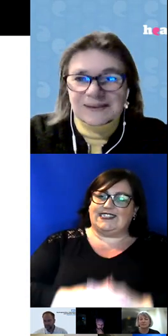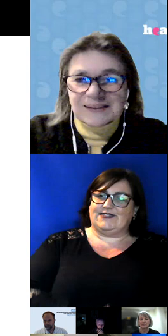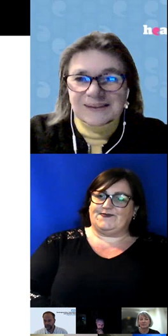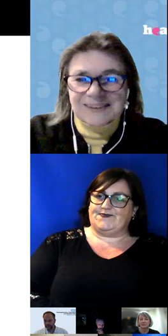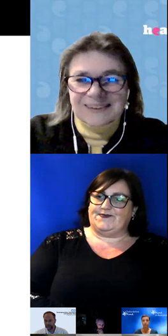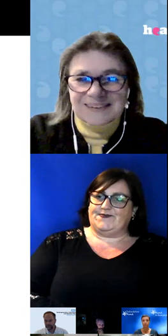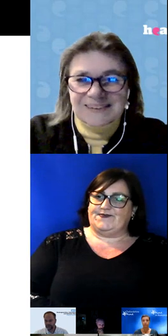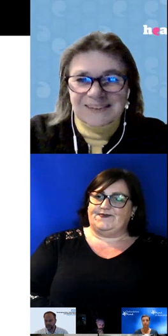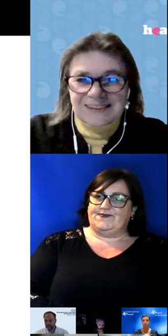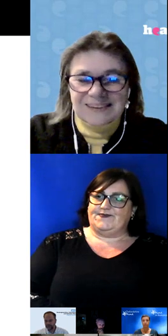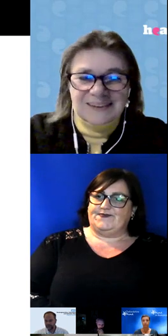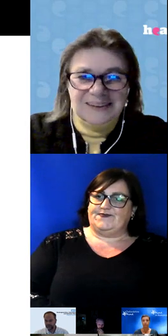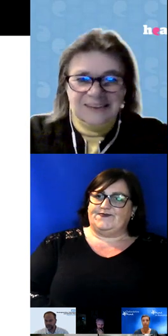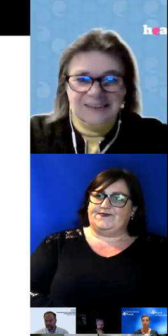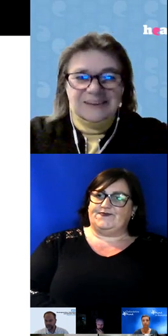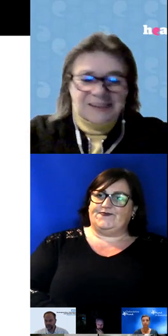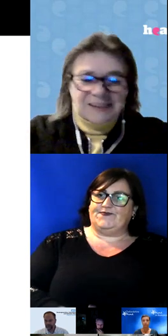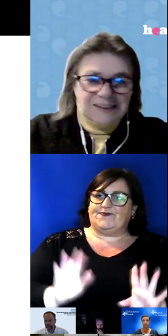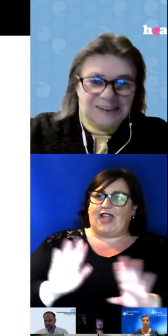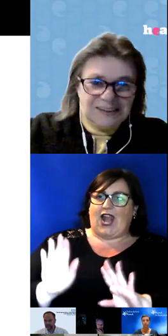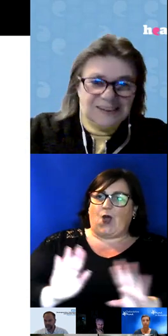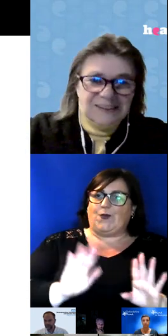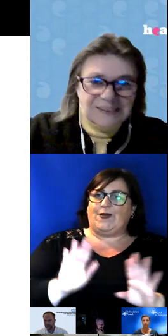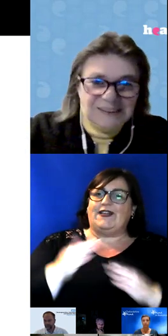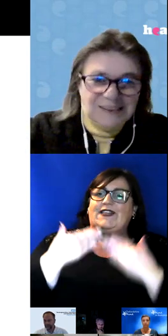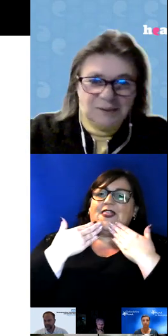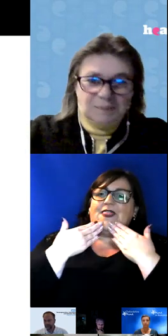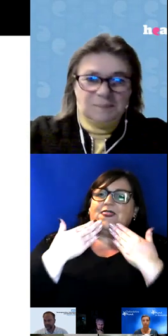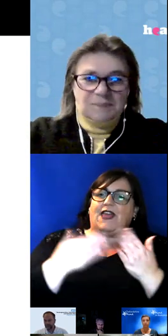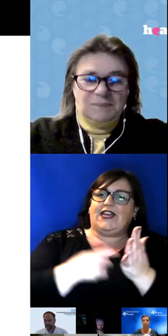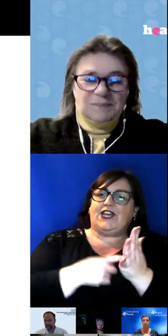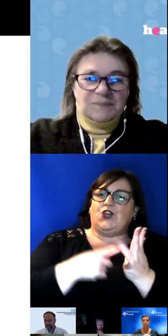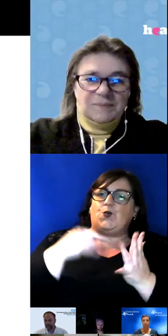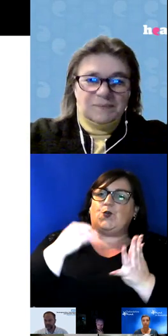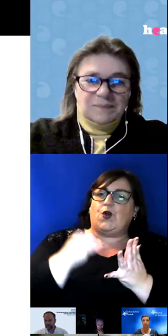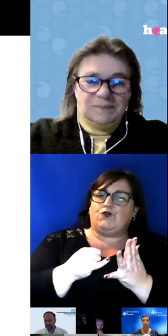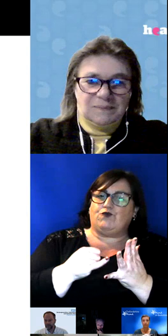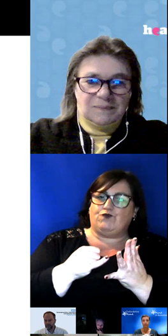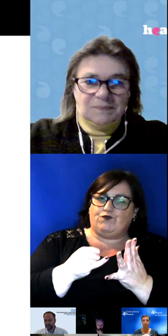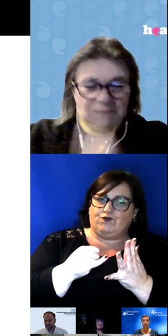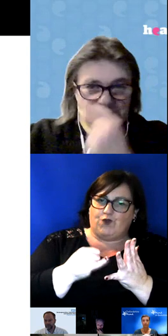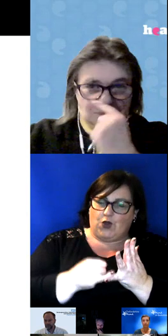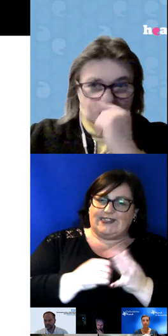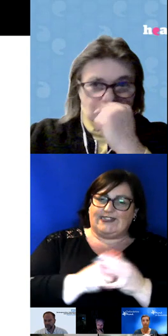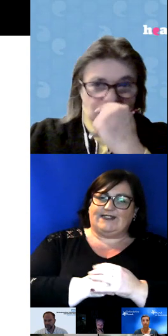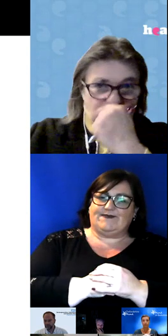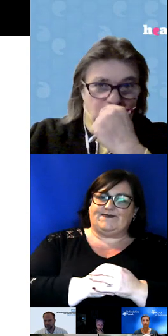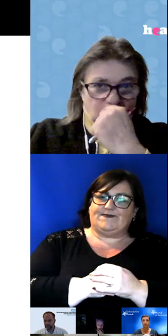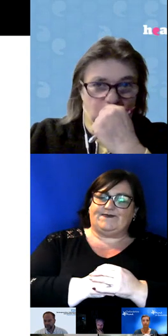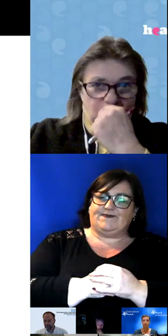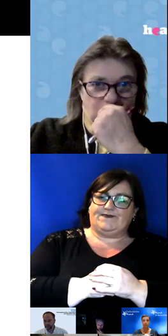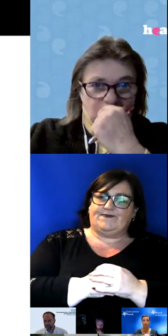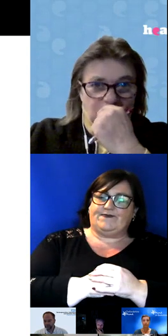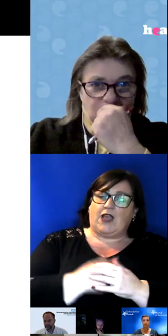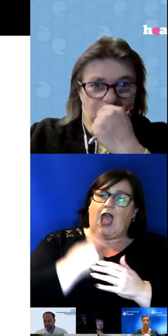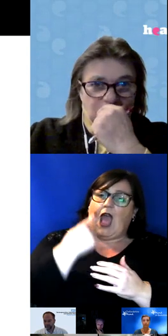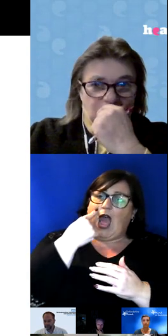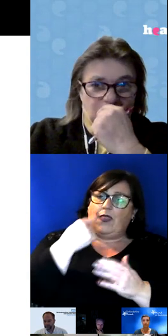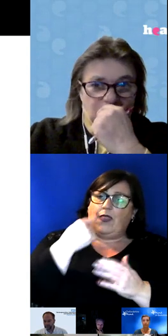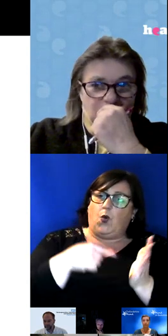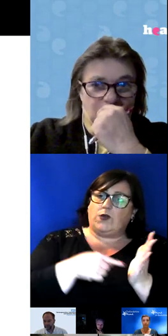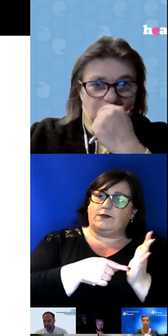you, Ros. I thought that the paper, the consultation paper,